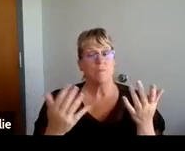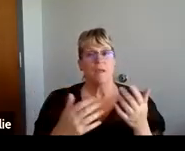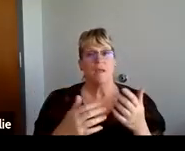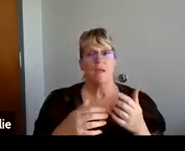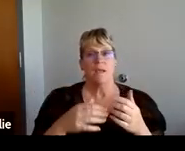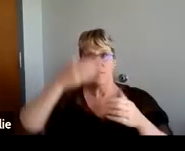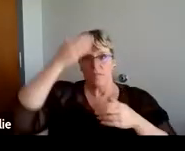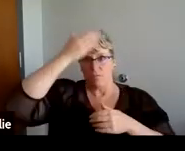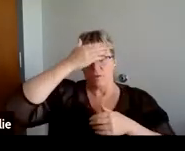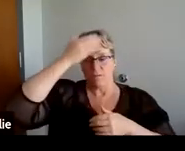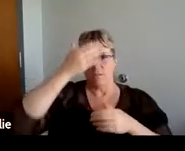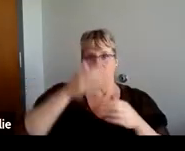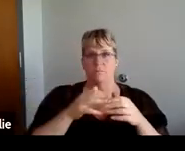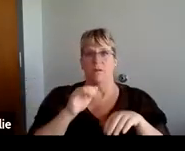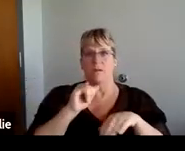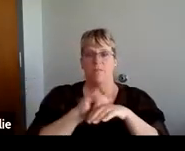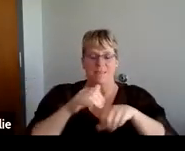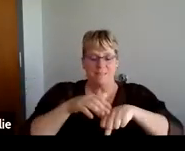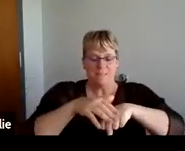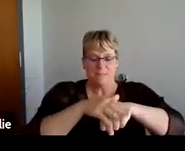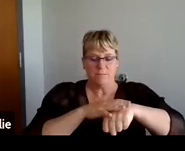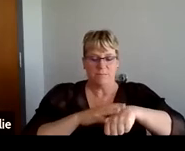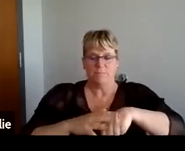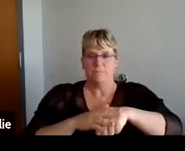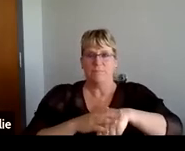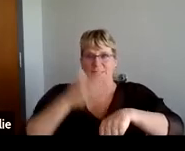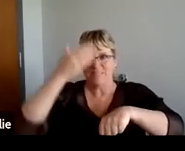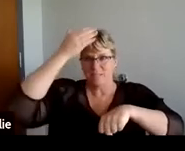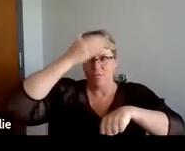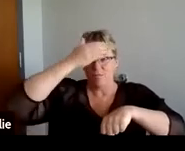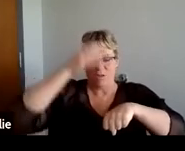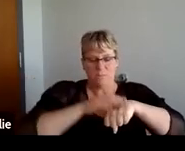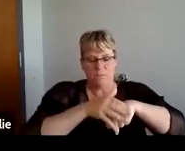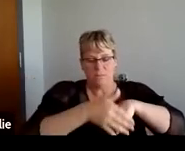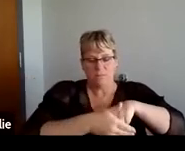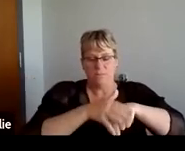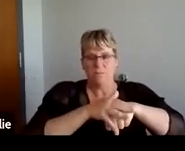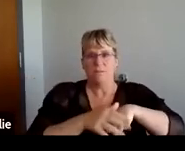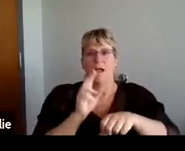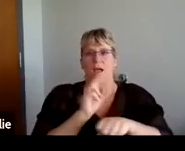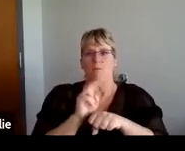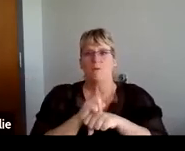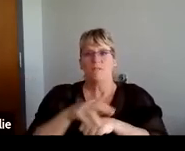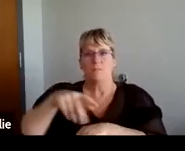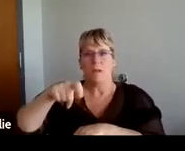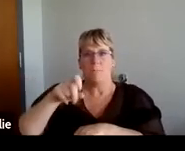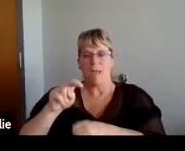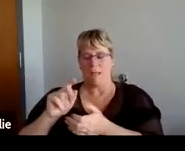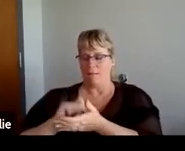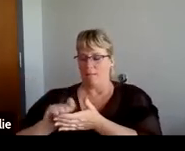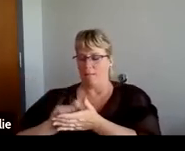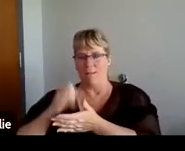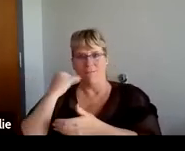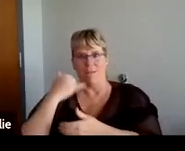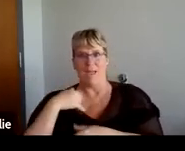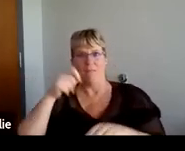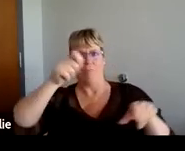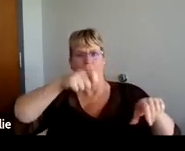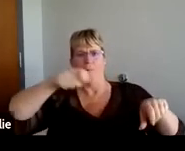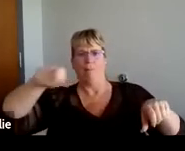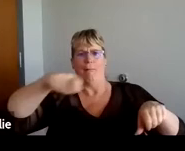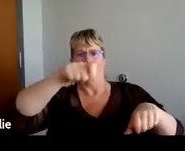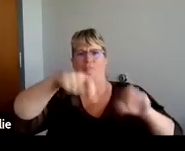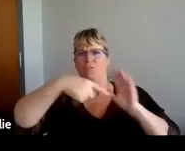cortex, which is the area that's in front. I'm using my pen as if I have a laser pointer for you